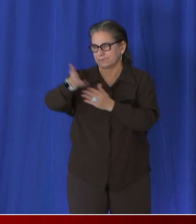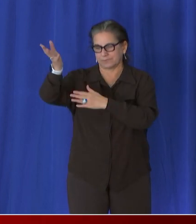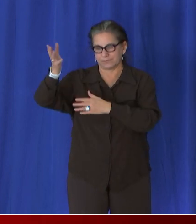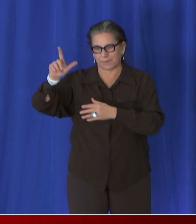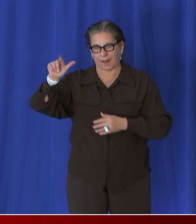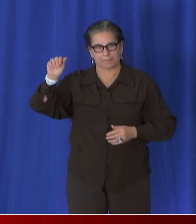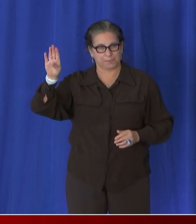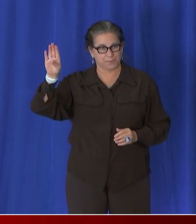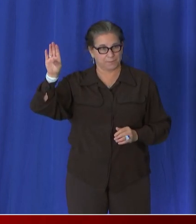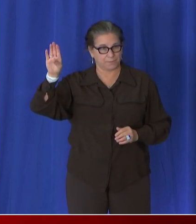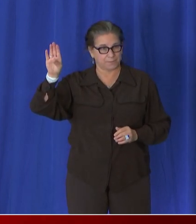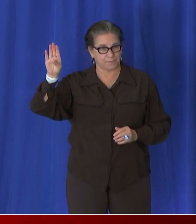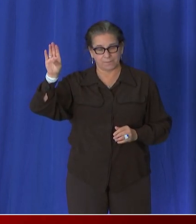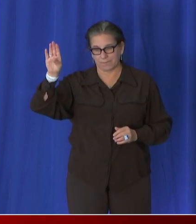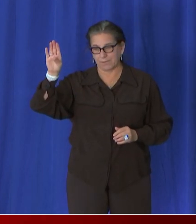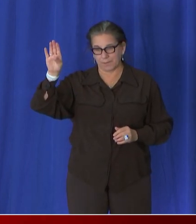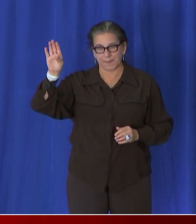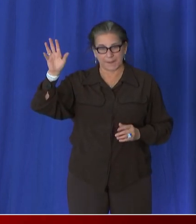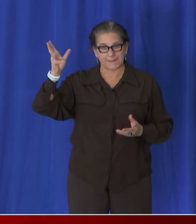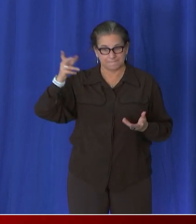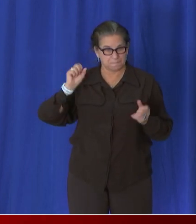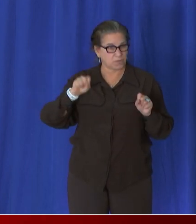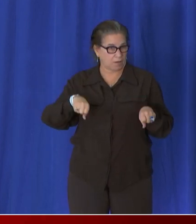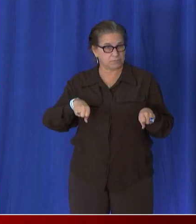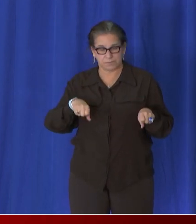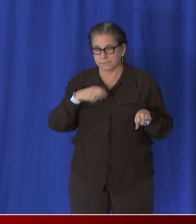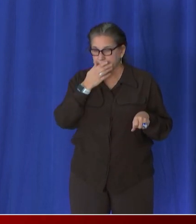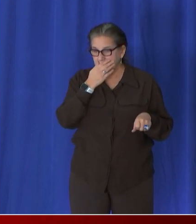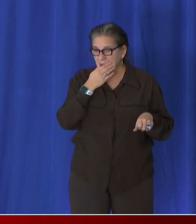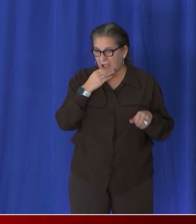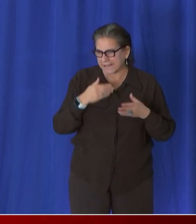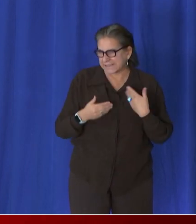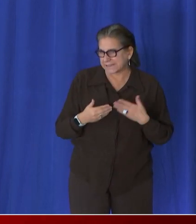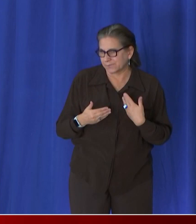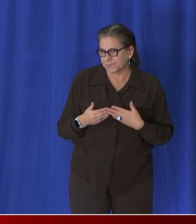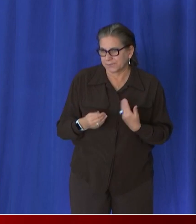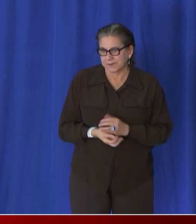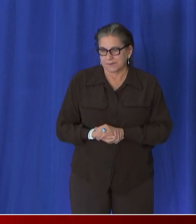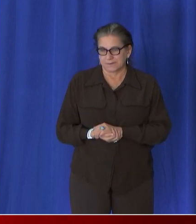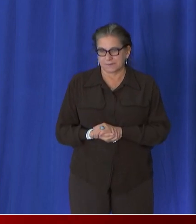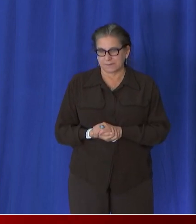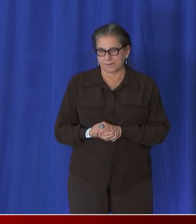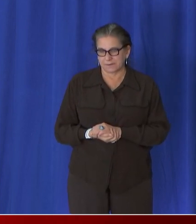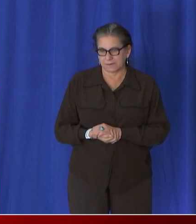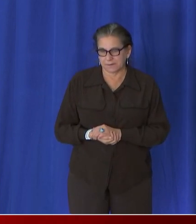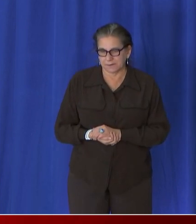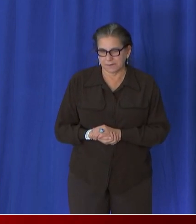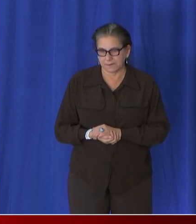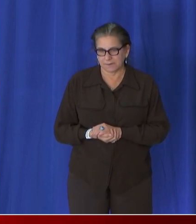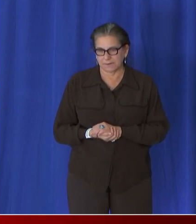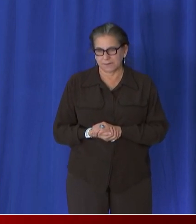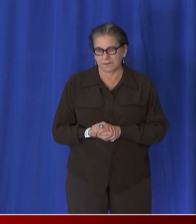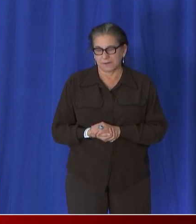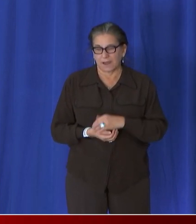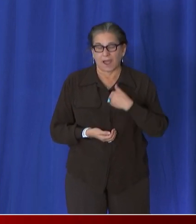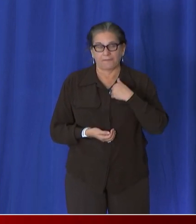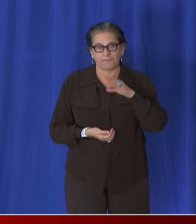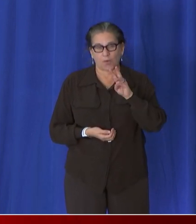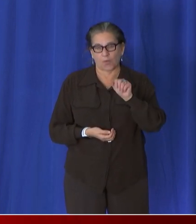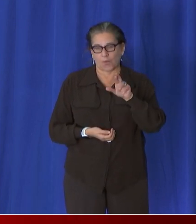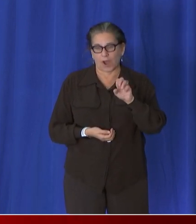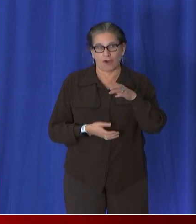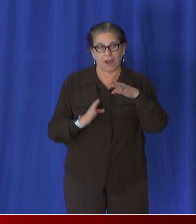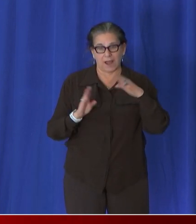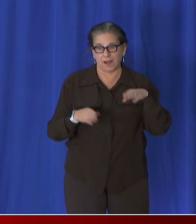the National Guard this morning to assist us at our warehouse with any logistical